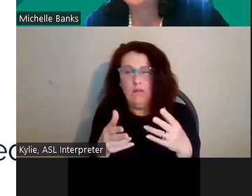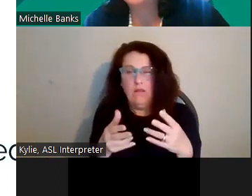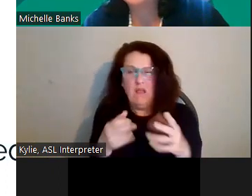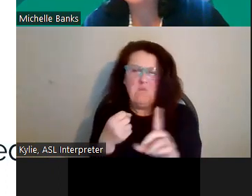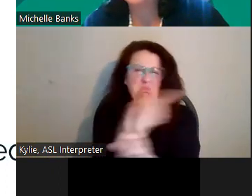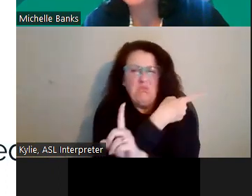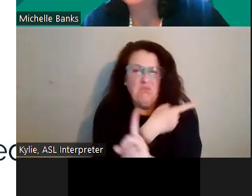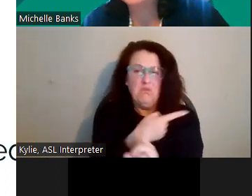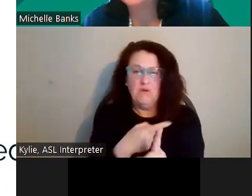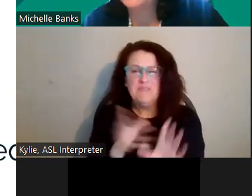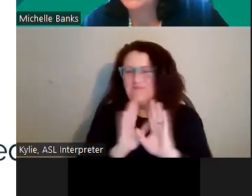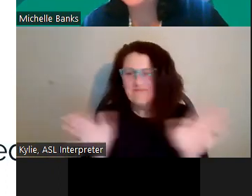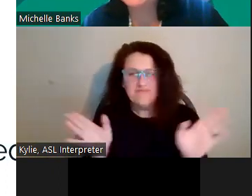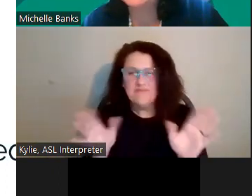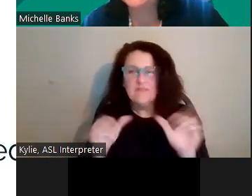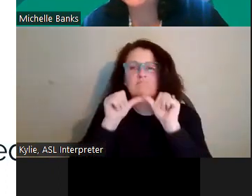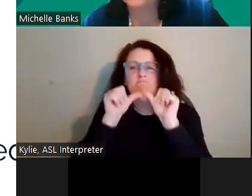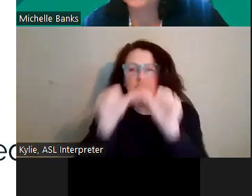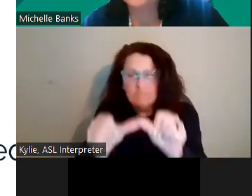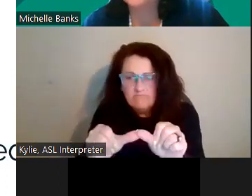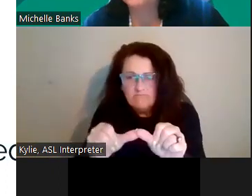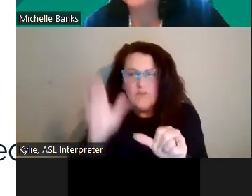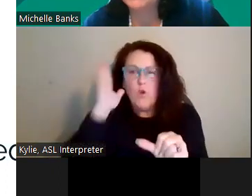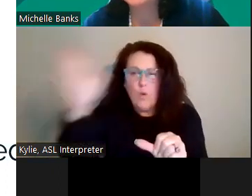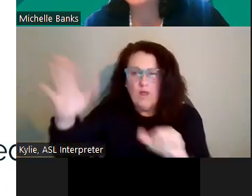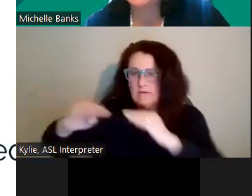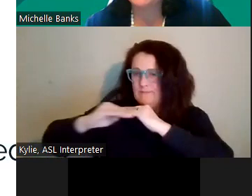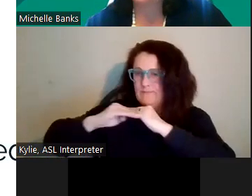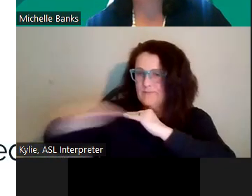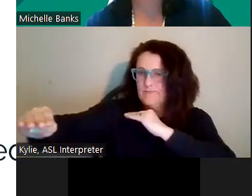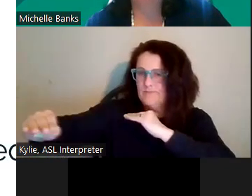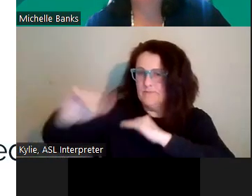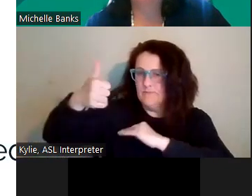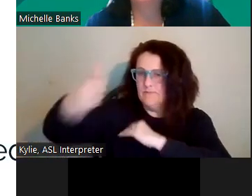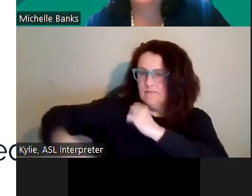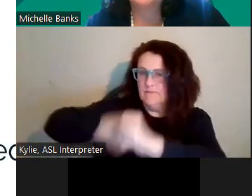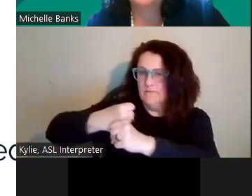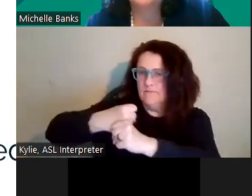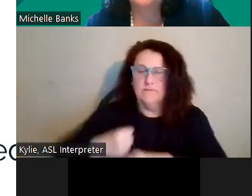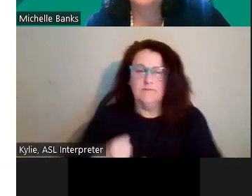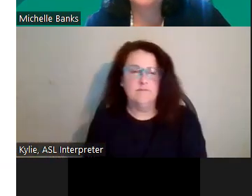radar. This is something that's going to have sustained growth over the next decade.